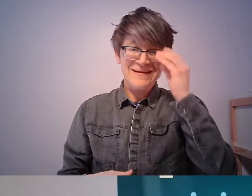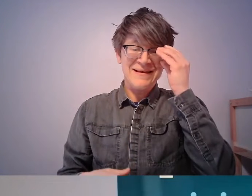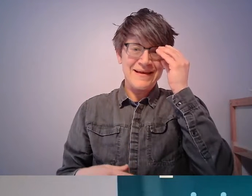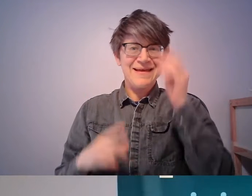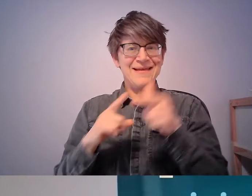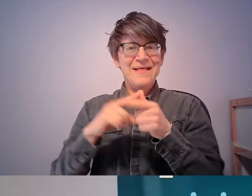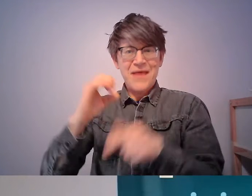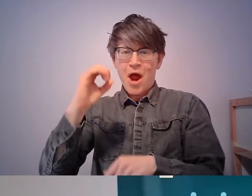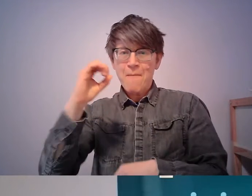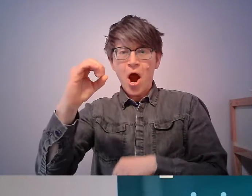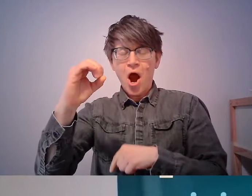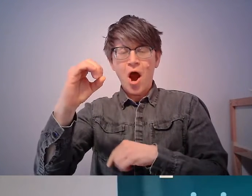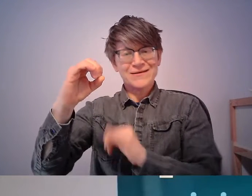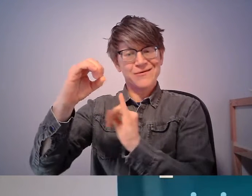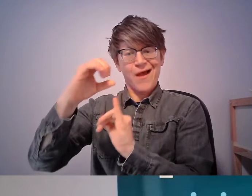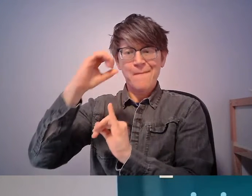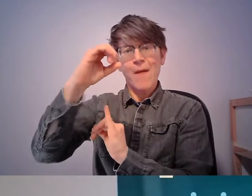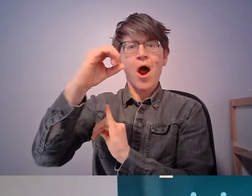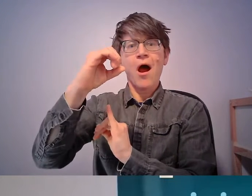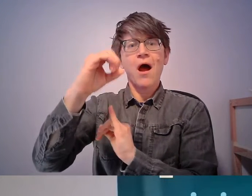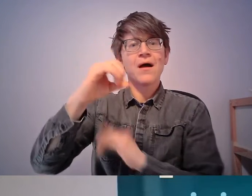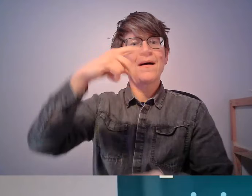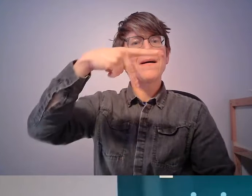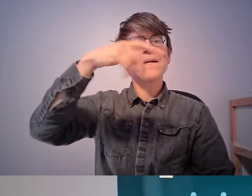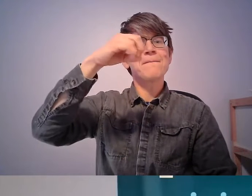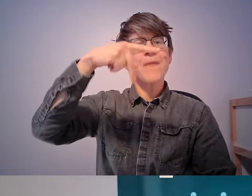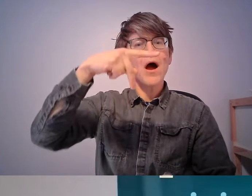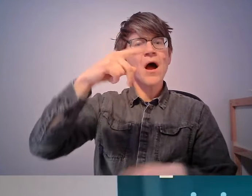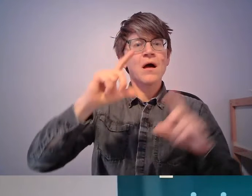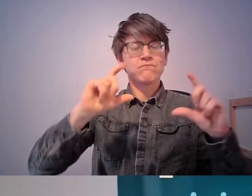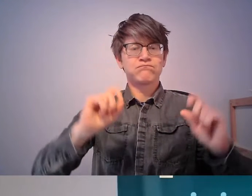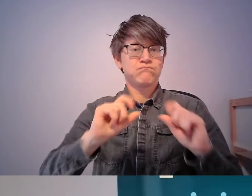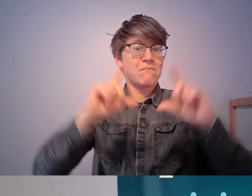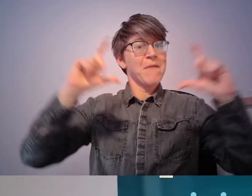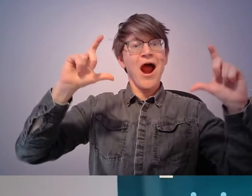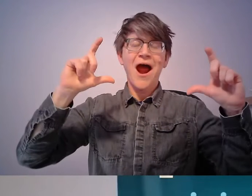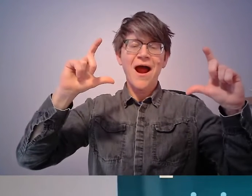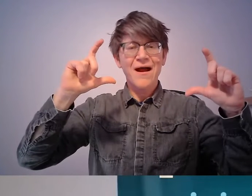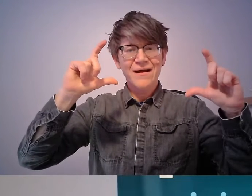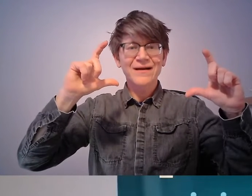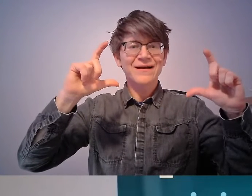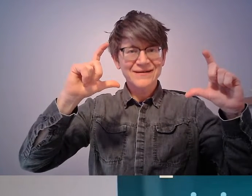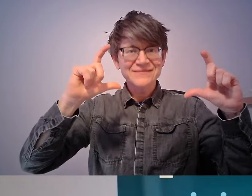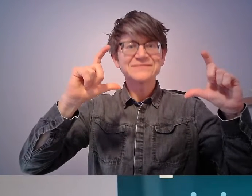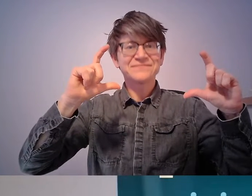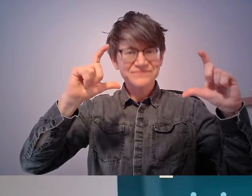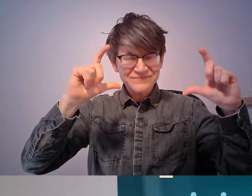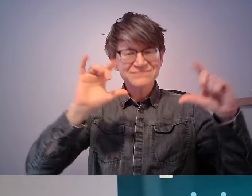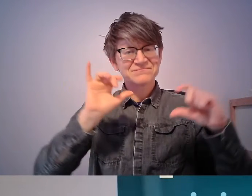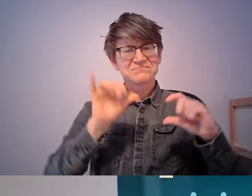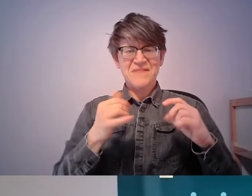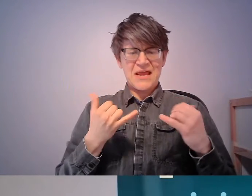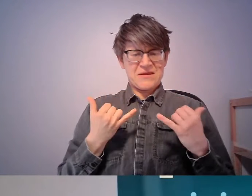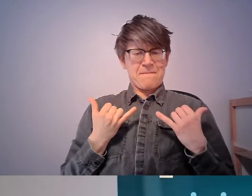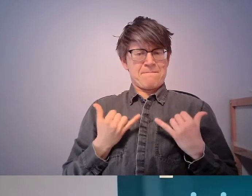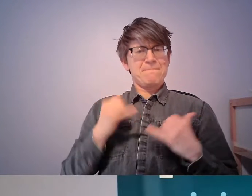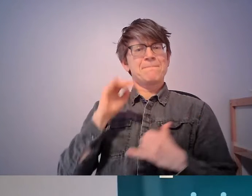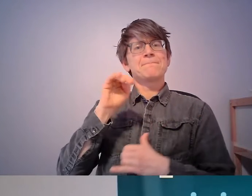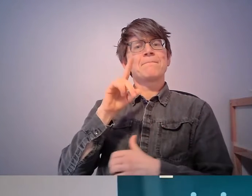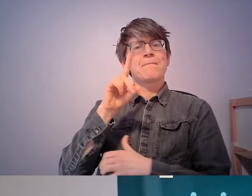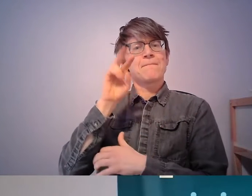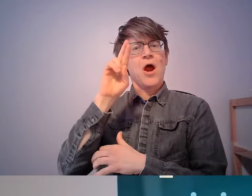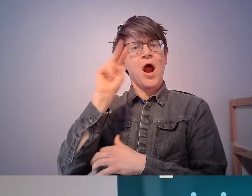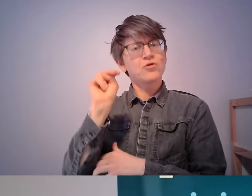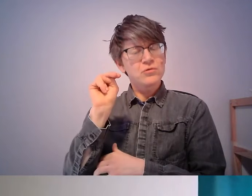I. The word pop is bigger. It's literally popping. It's a modern, minimalist approach to